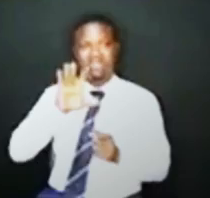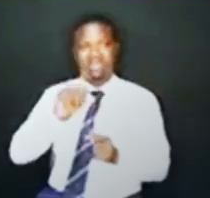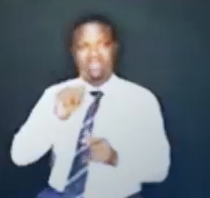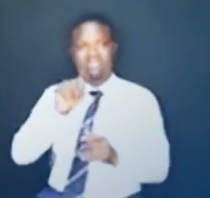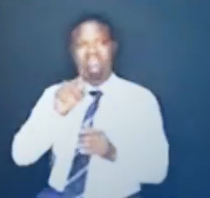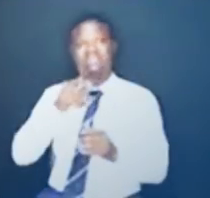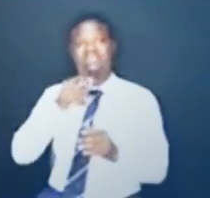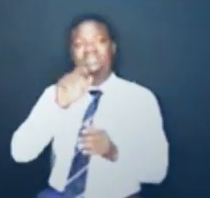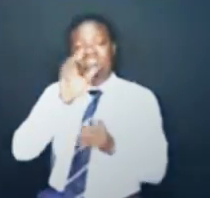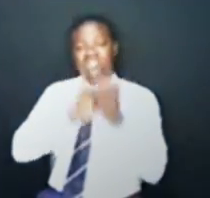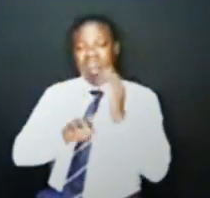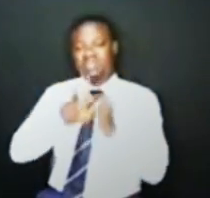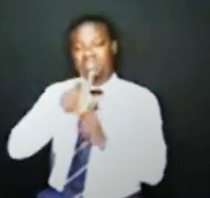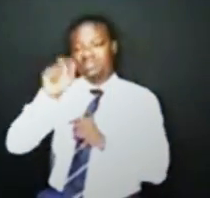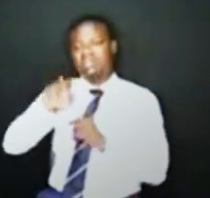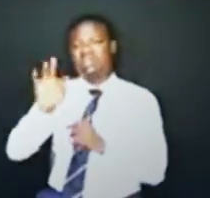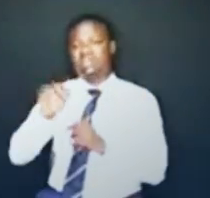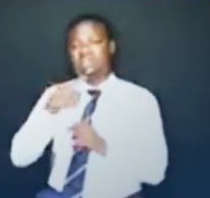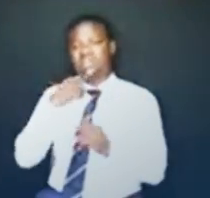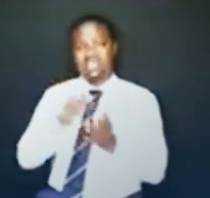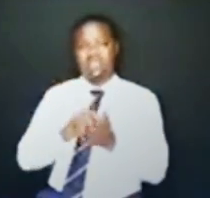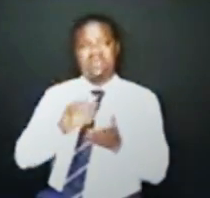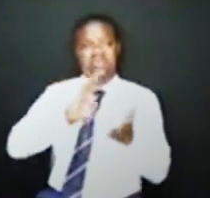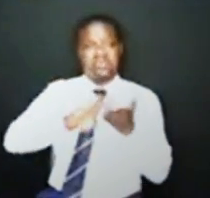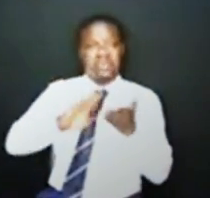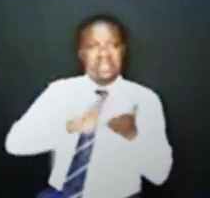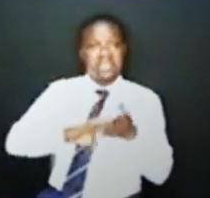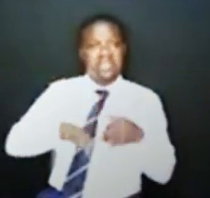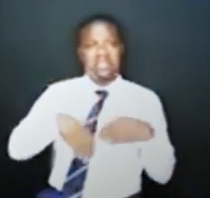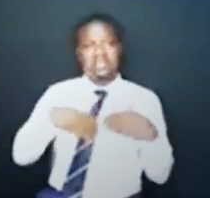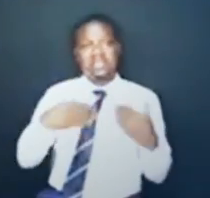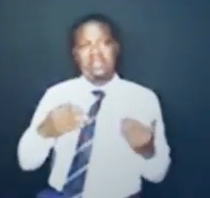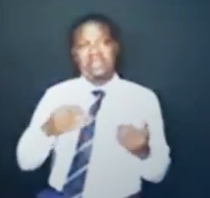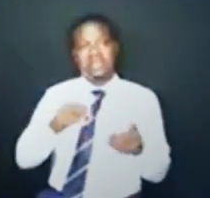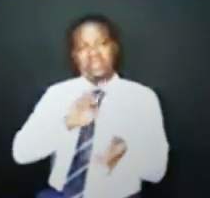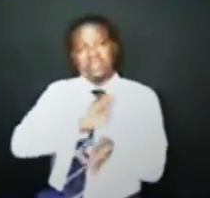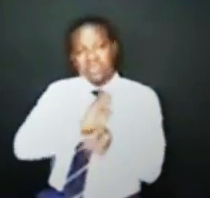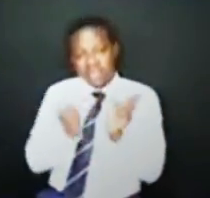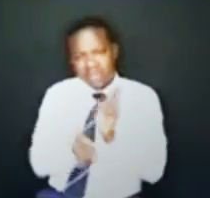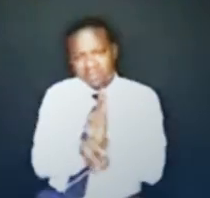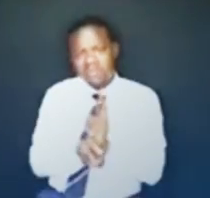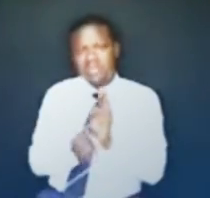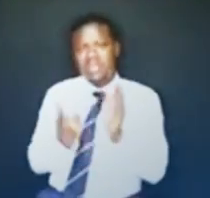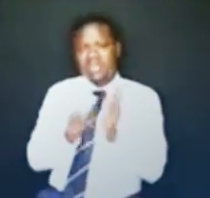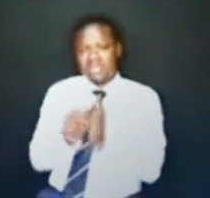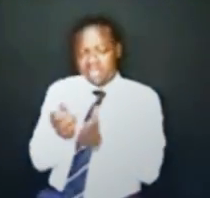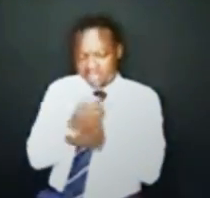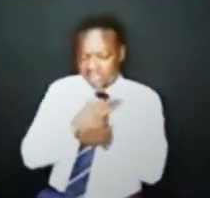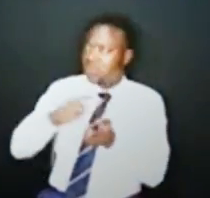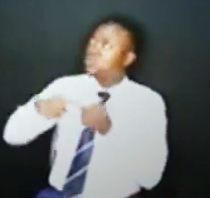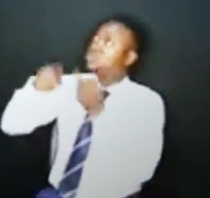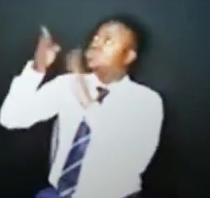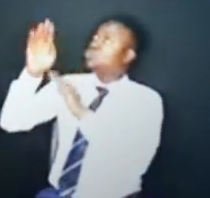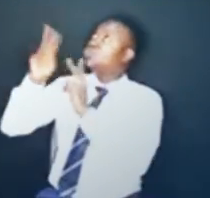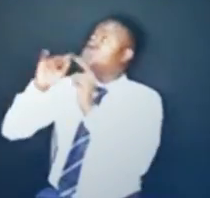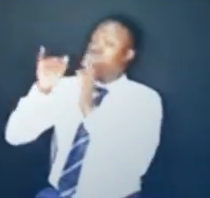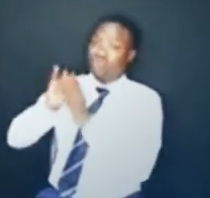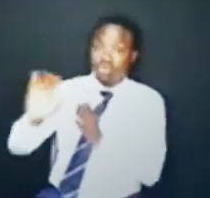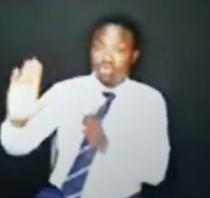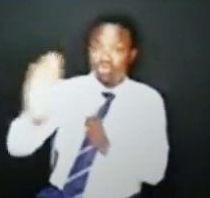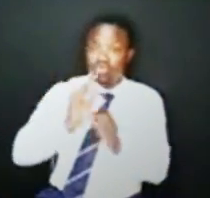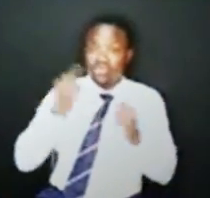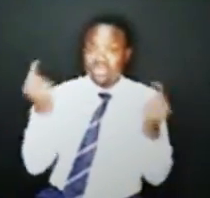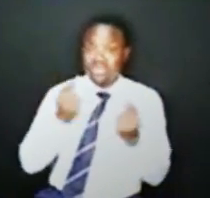Repent then, if you like, forgive then, and turn to God so that your sins may be wiped